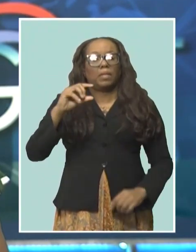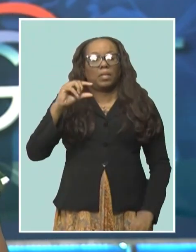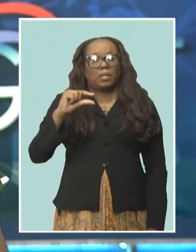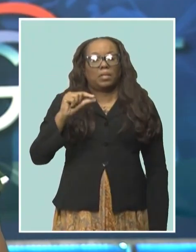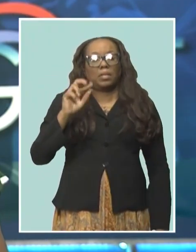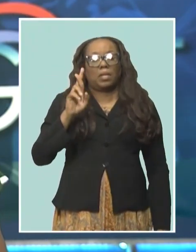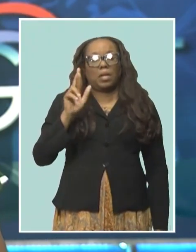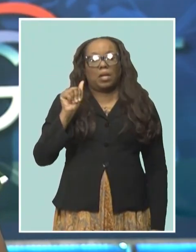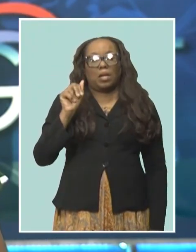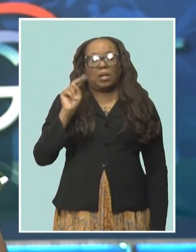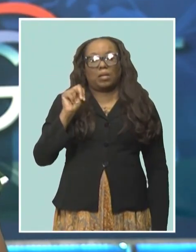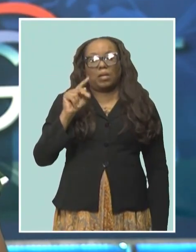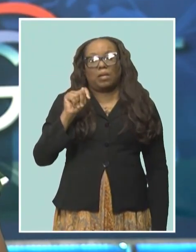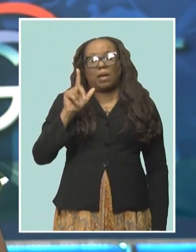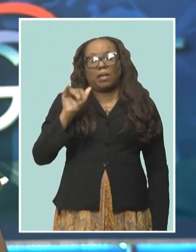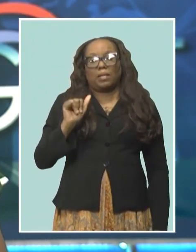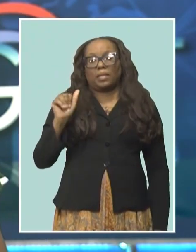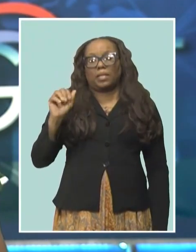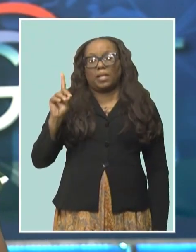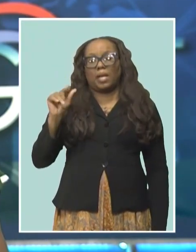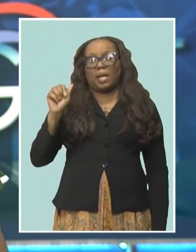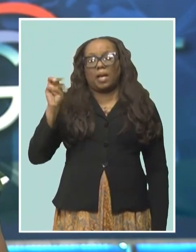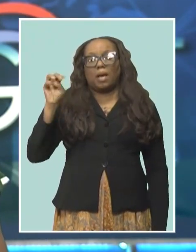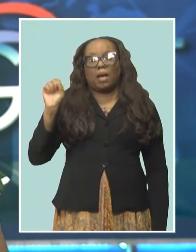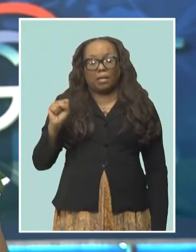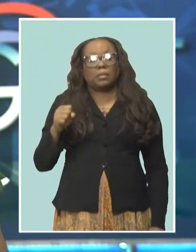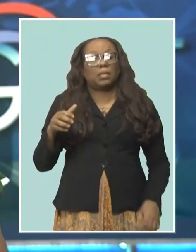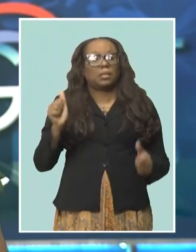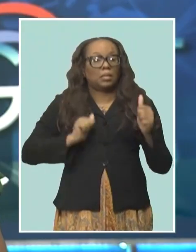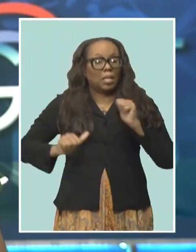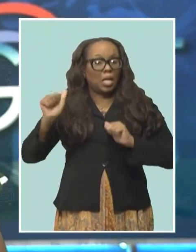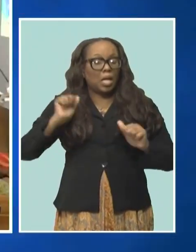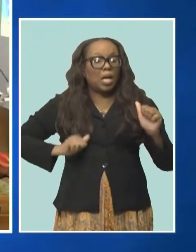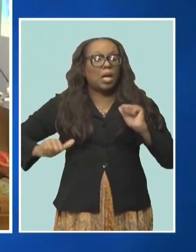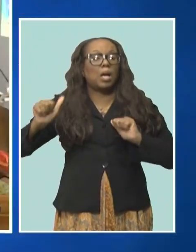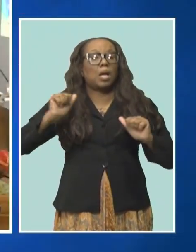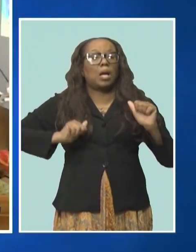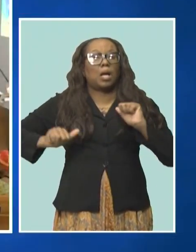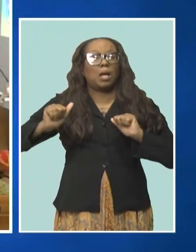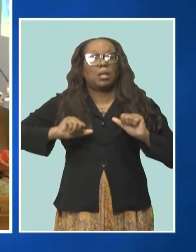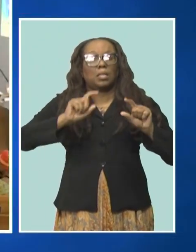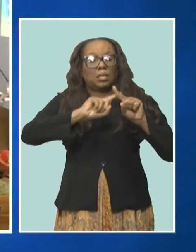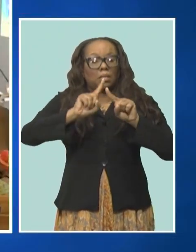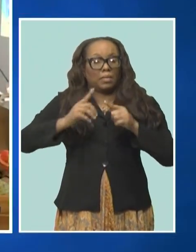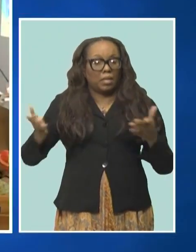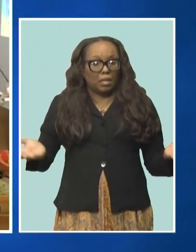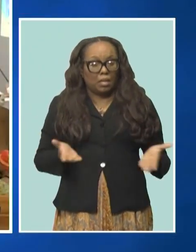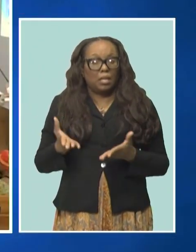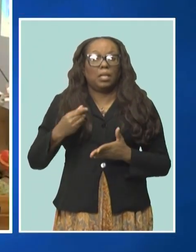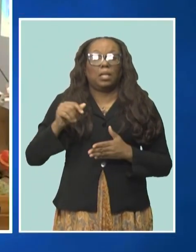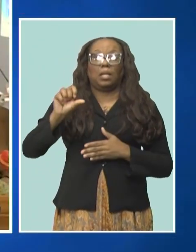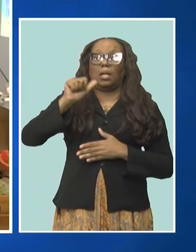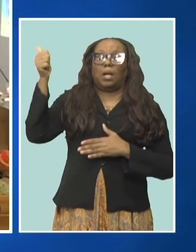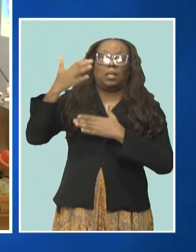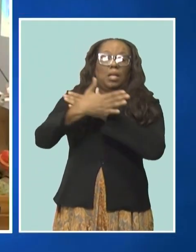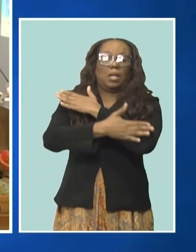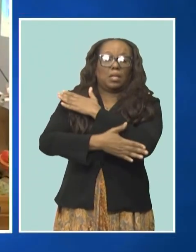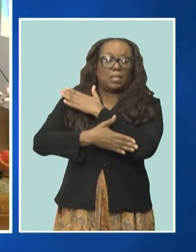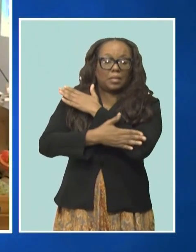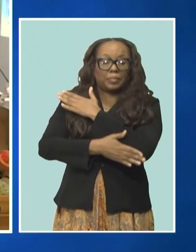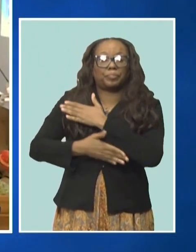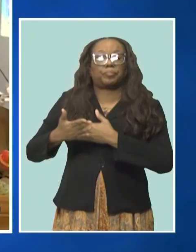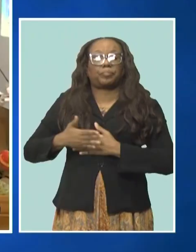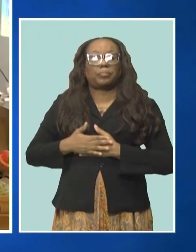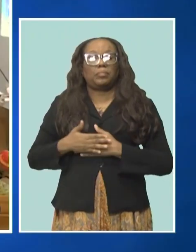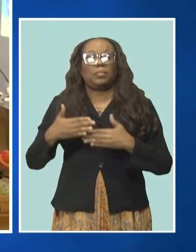passing of the Order of National Heroes Act. Several activities were held at home and in the diaspora, including a service